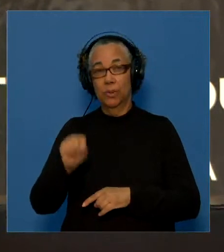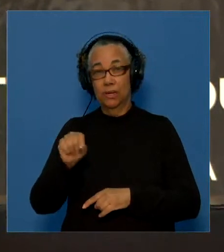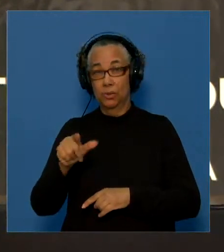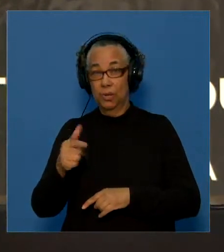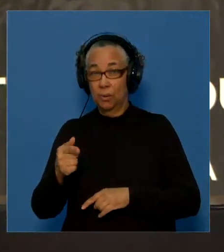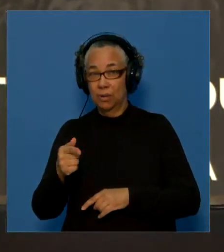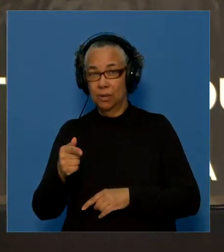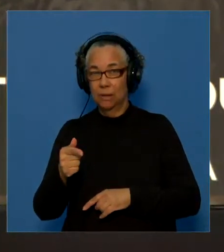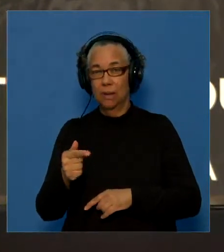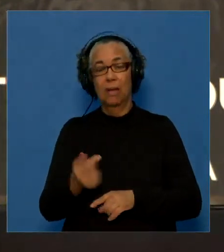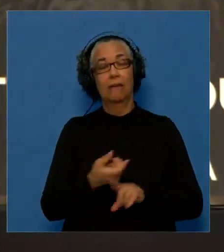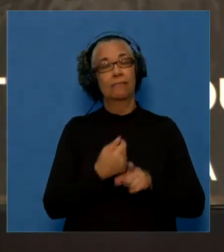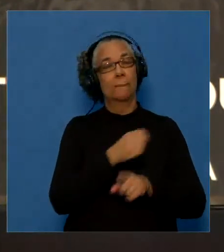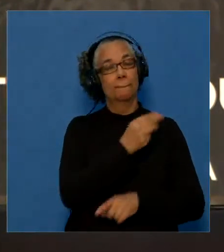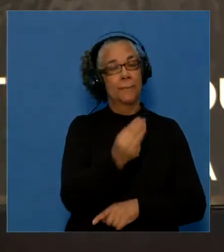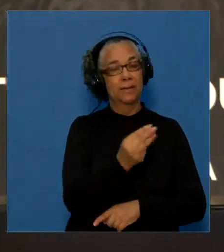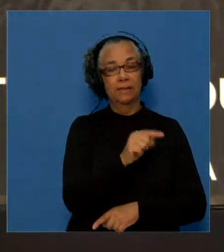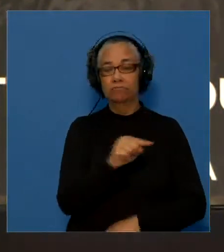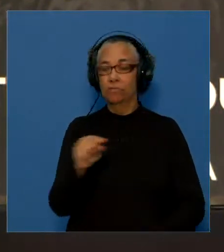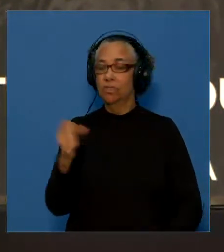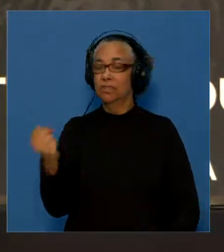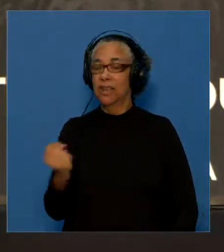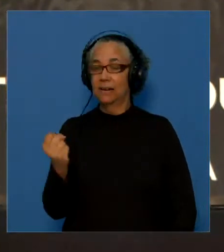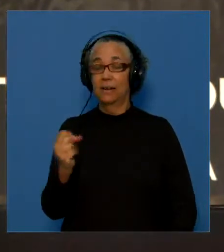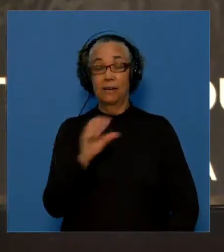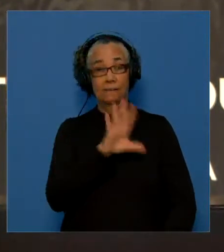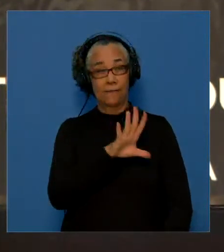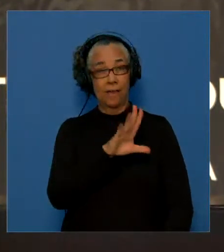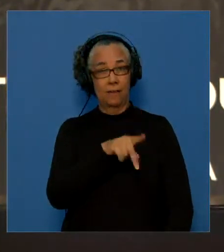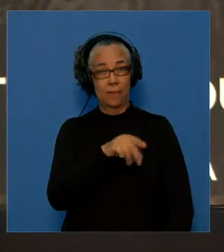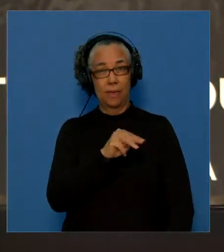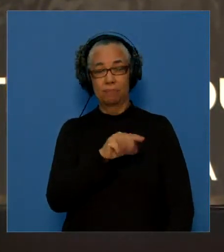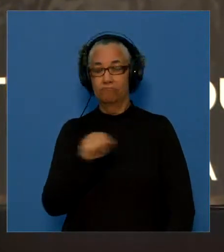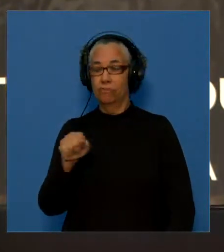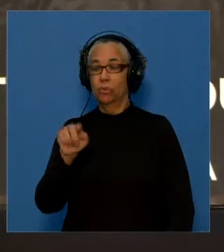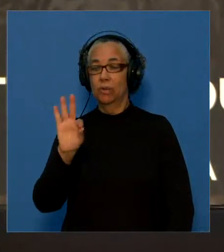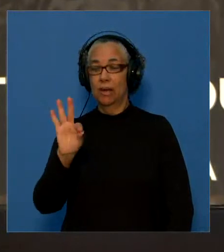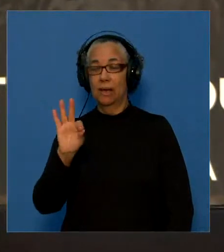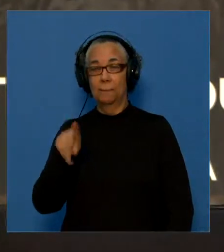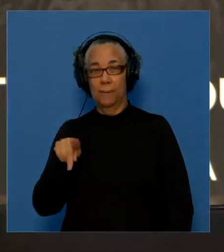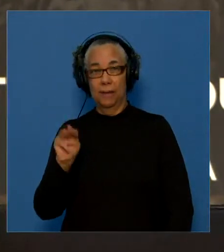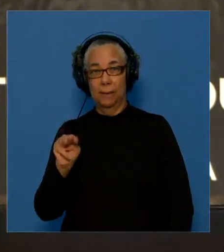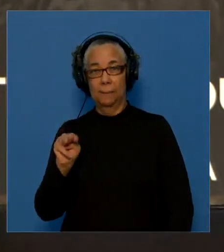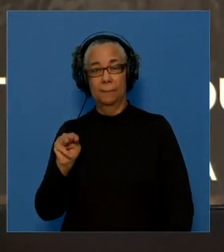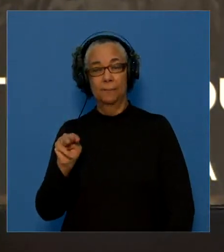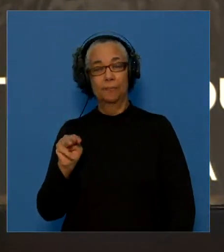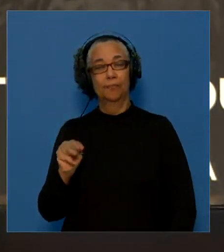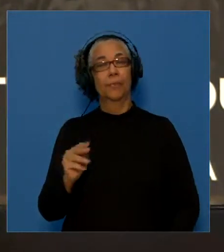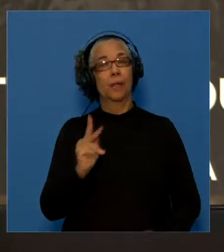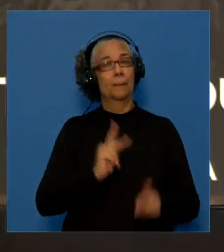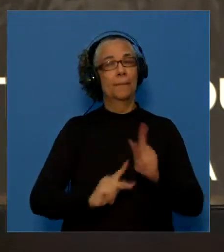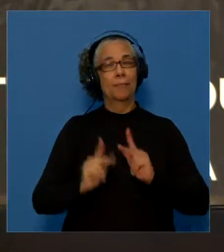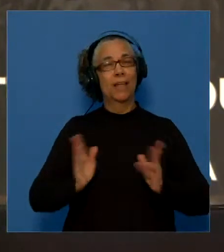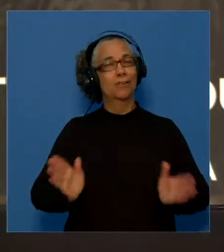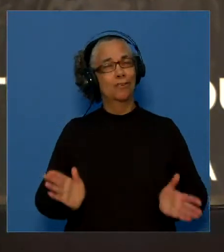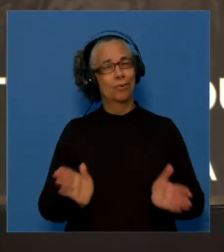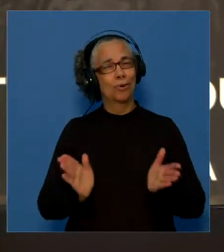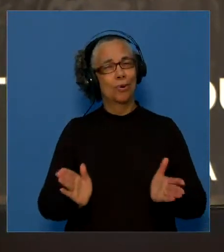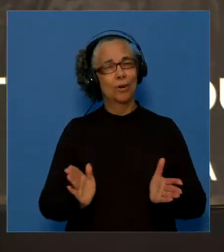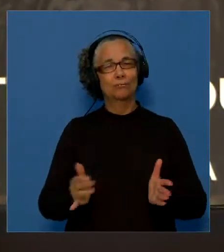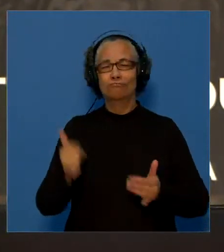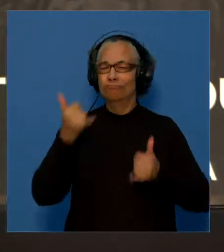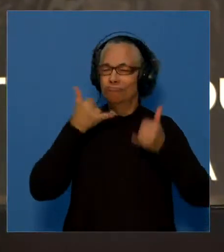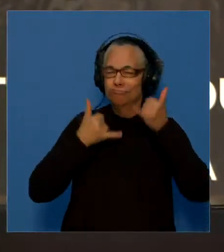to Saturday from 5 p.m. to 9 p.m. People are encouraged to call the Emotional